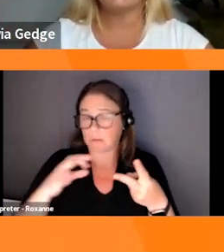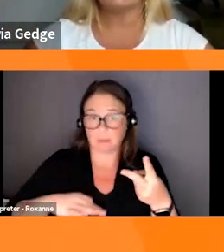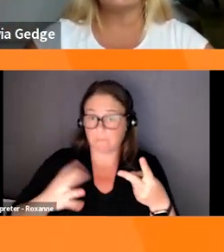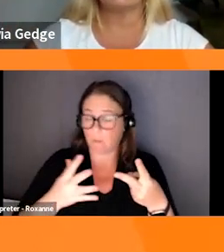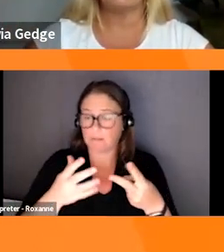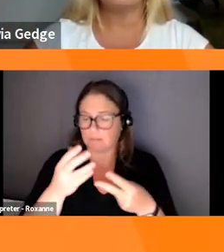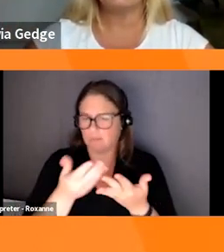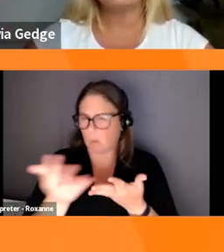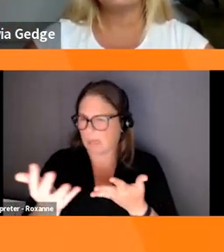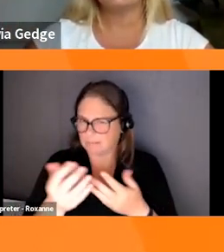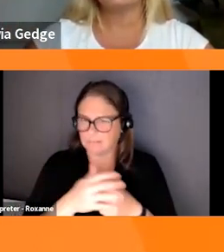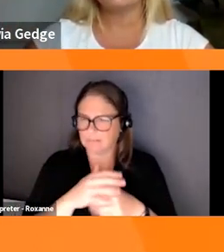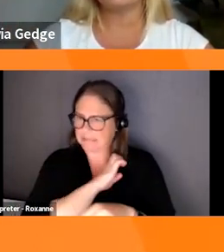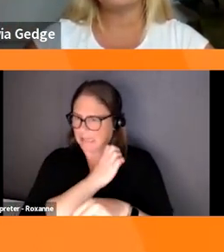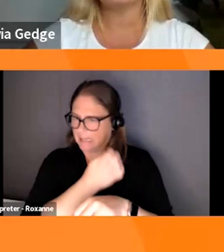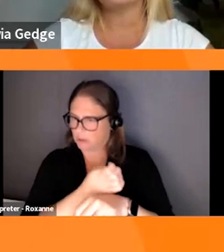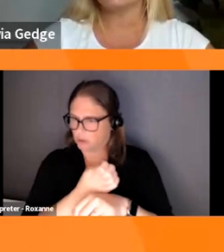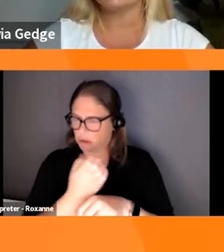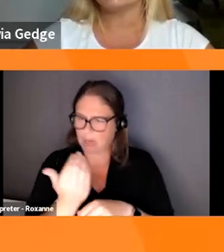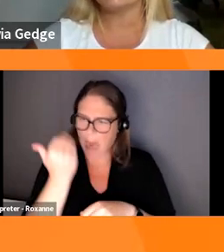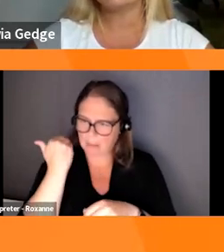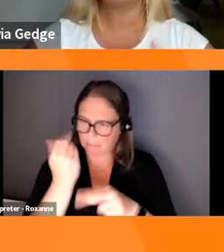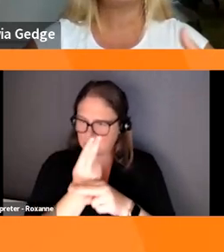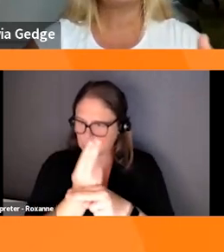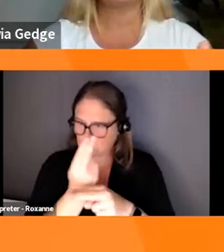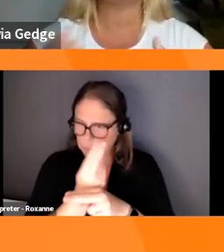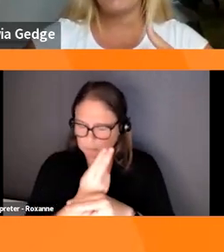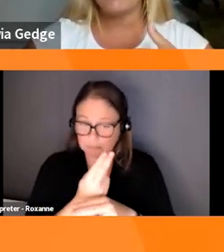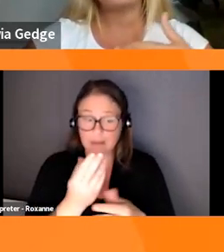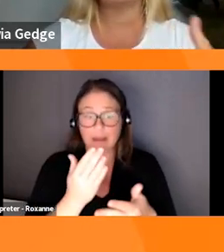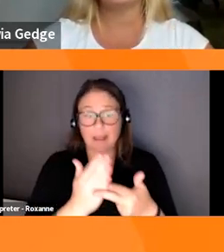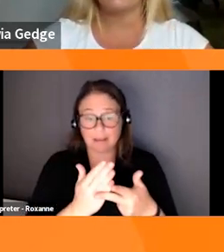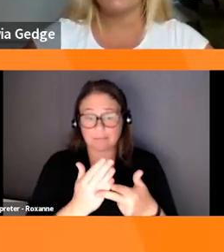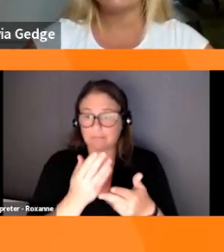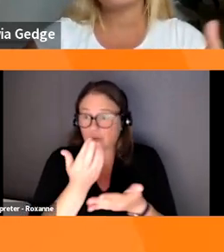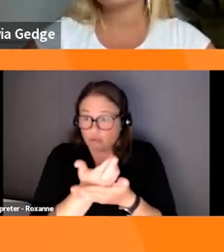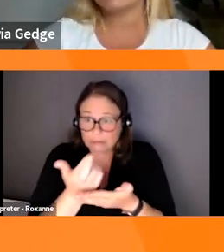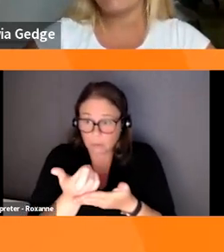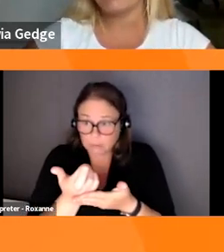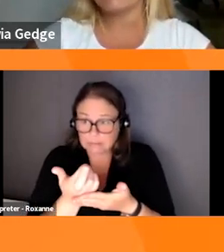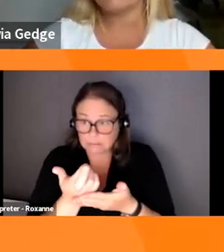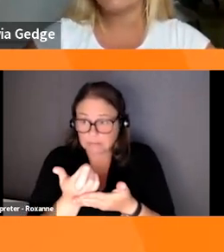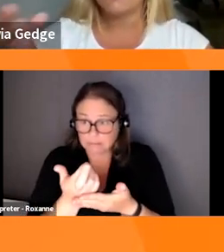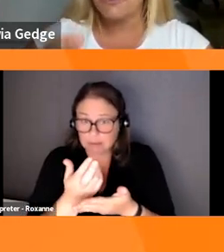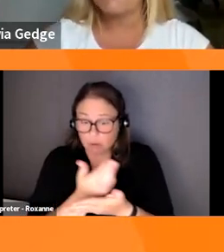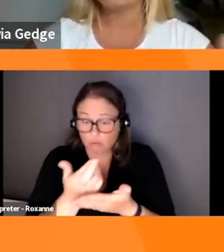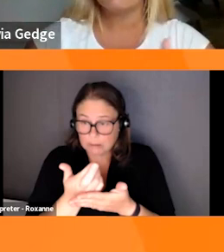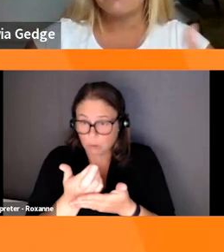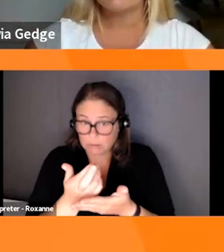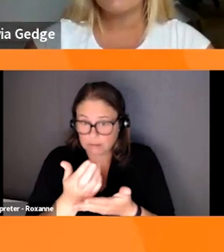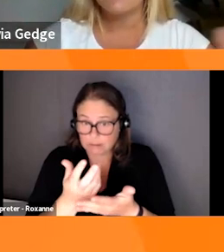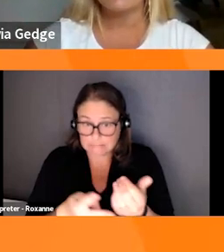consumption, and they can optimize the use of resources, which in fact, it generates cost savings.